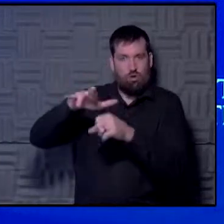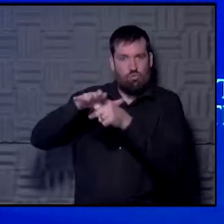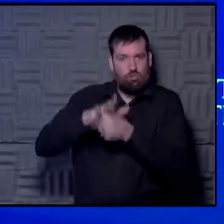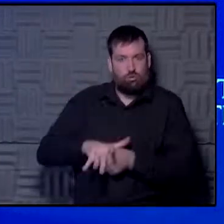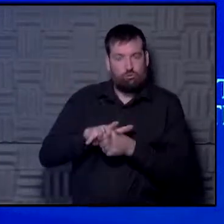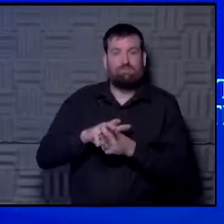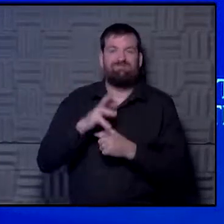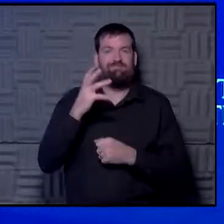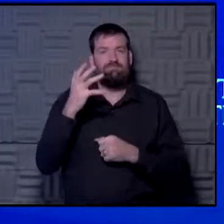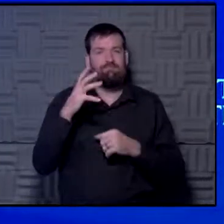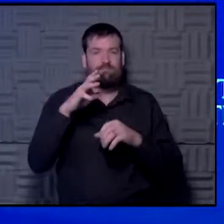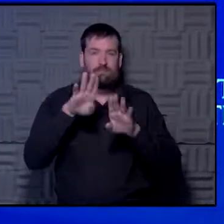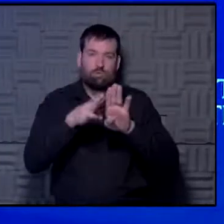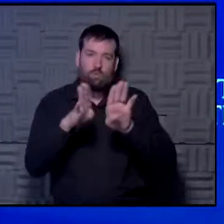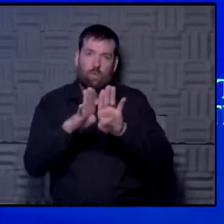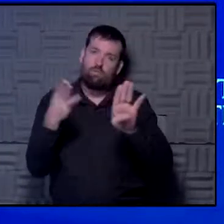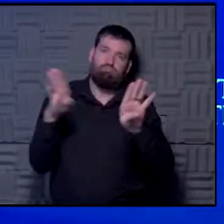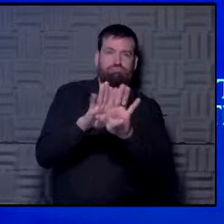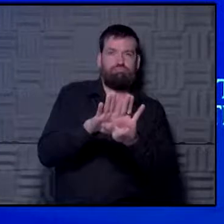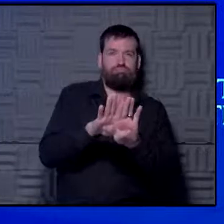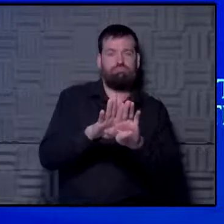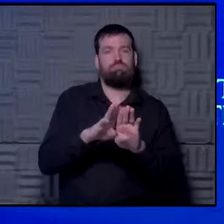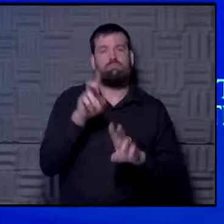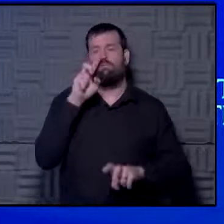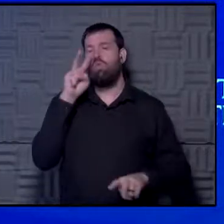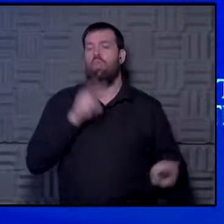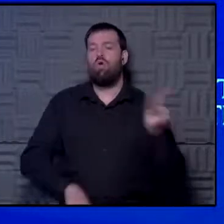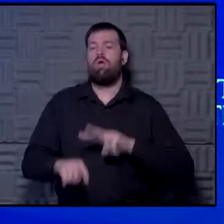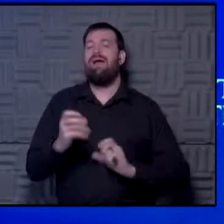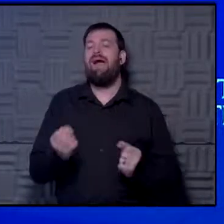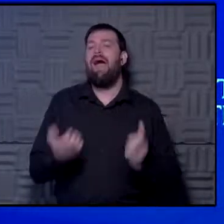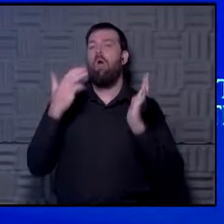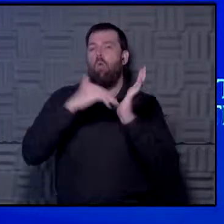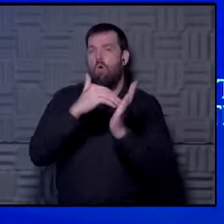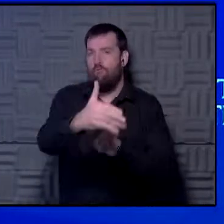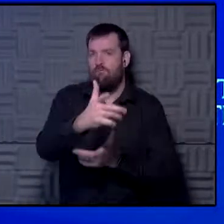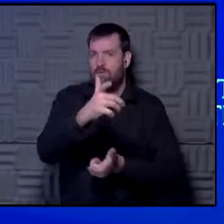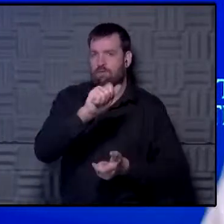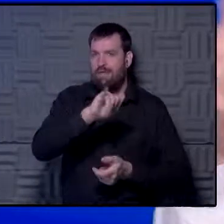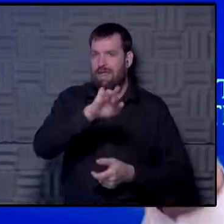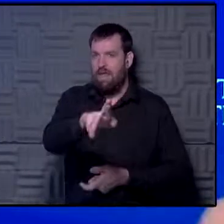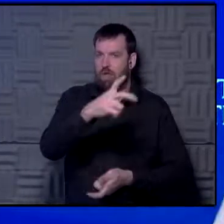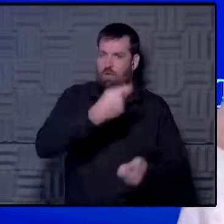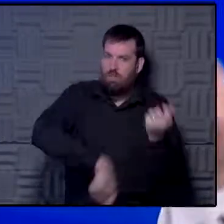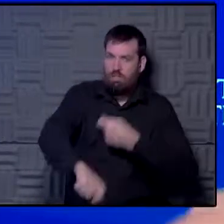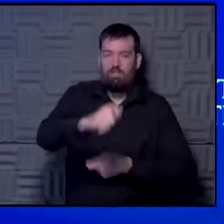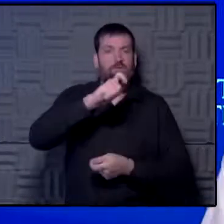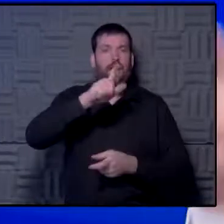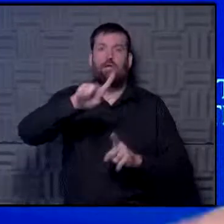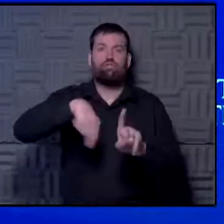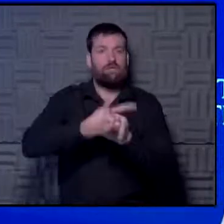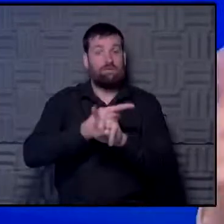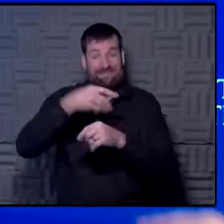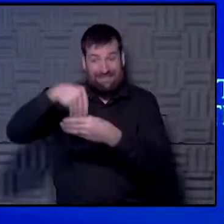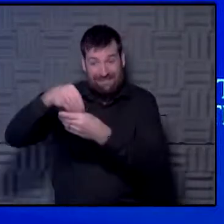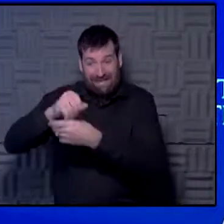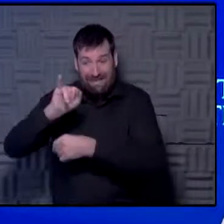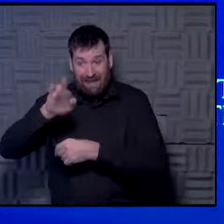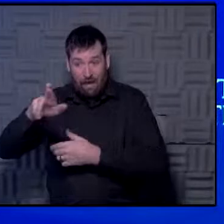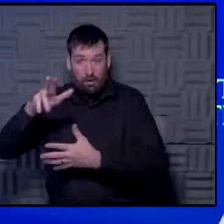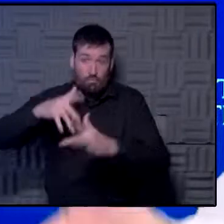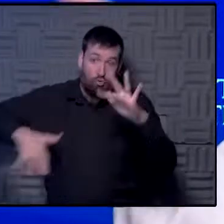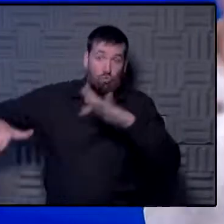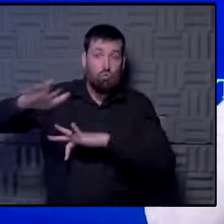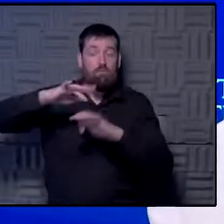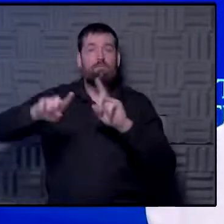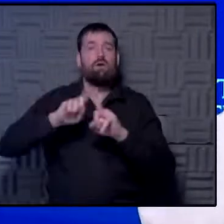that seal and things like that nature. So you just have to look at that turnover rate inside the bubble. It's not just about how the air is moving once it's there in the bubble. It's about